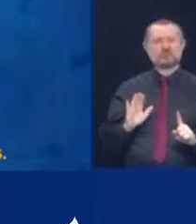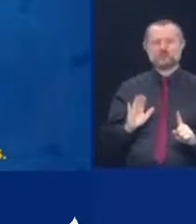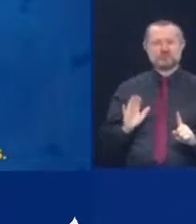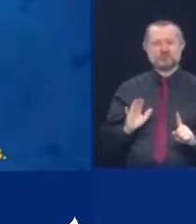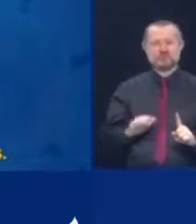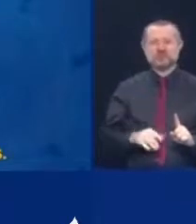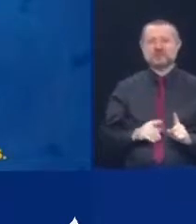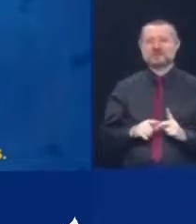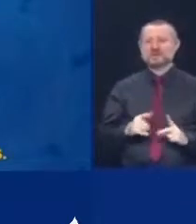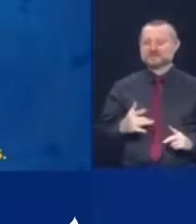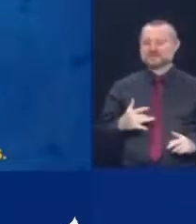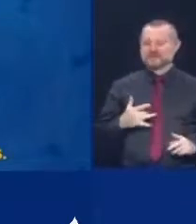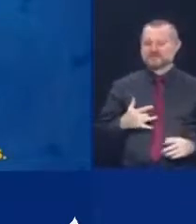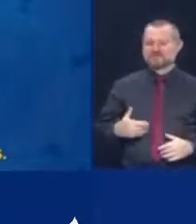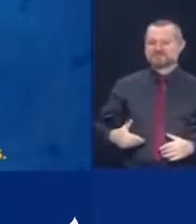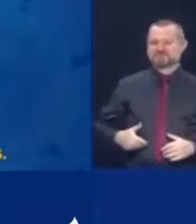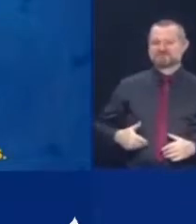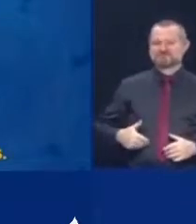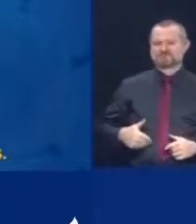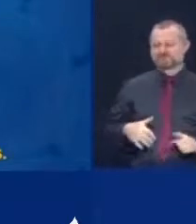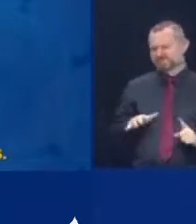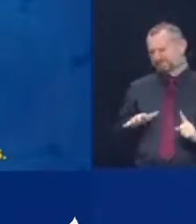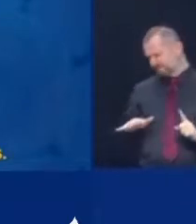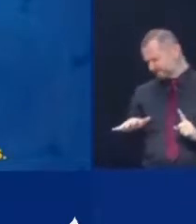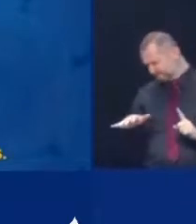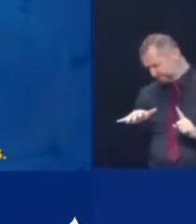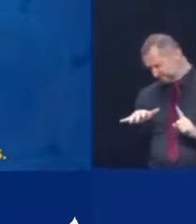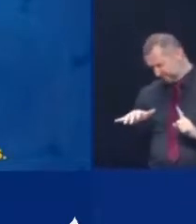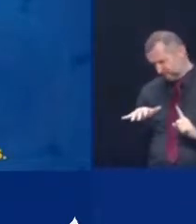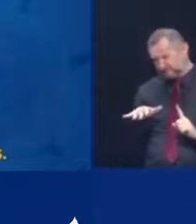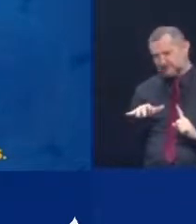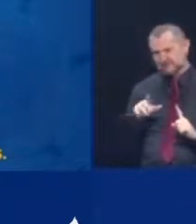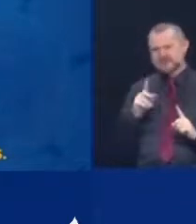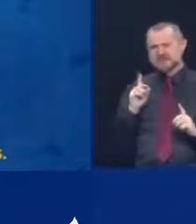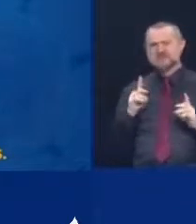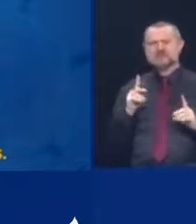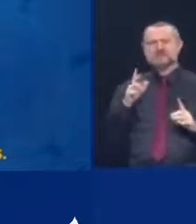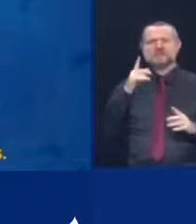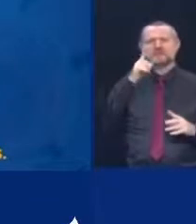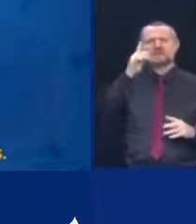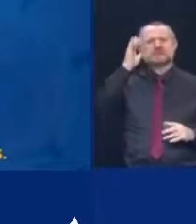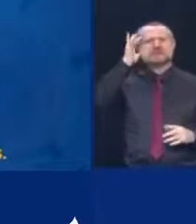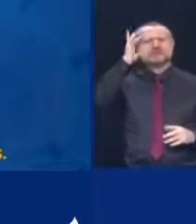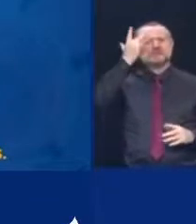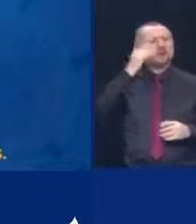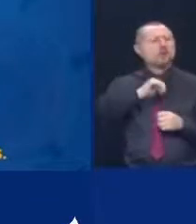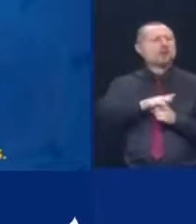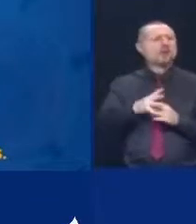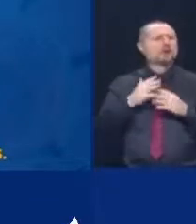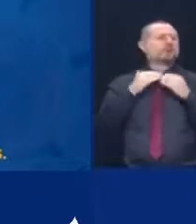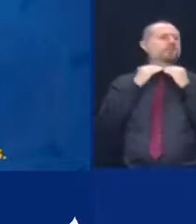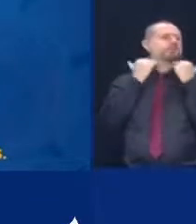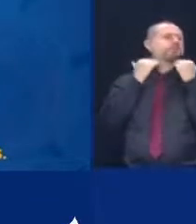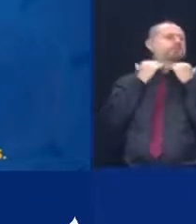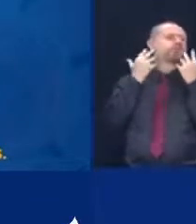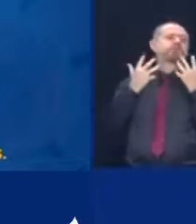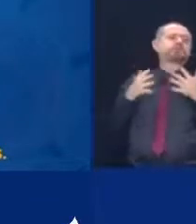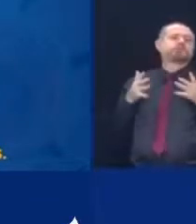sense of COVID fatigue, they call it. We're social beings.